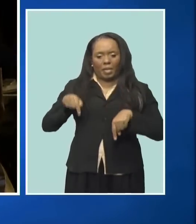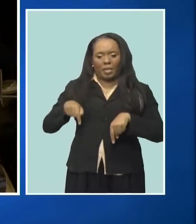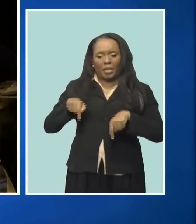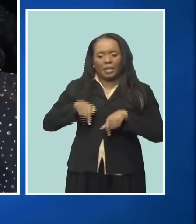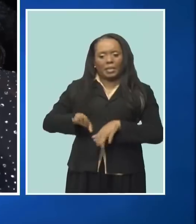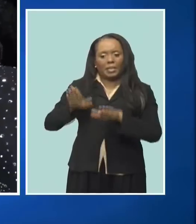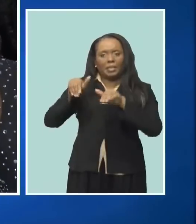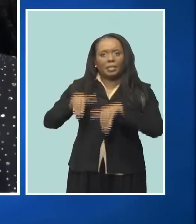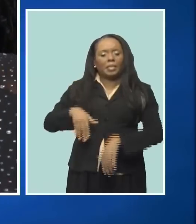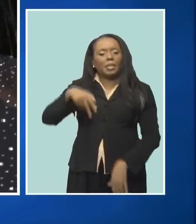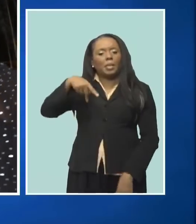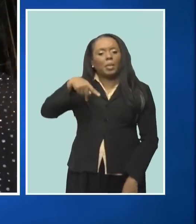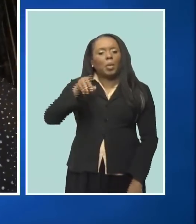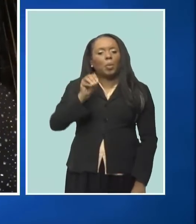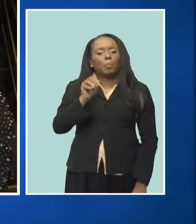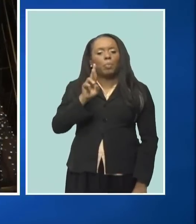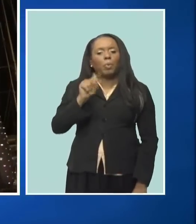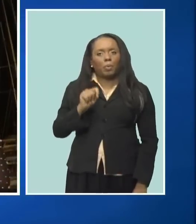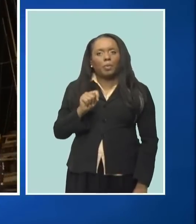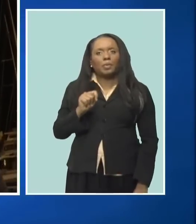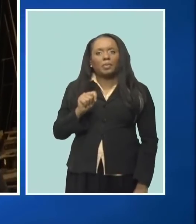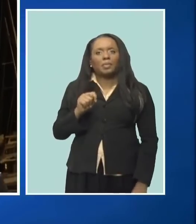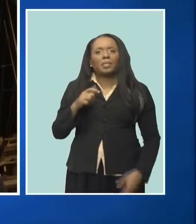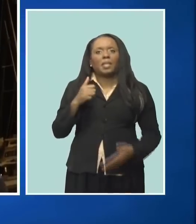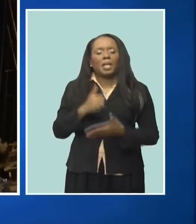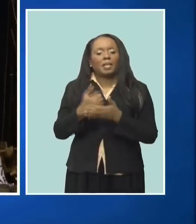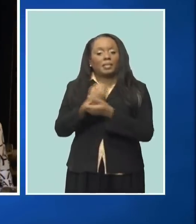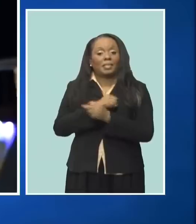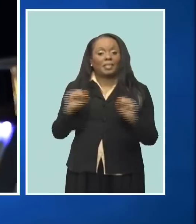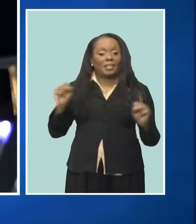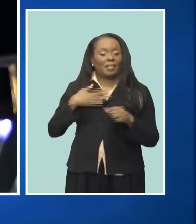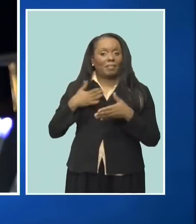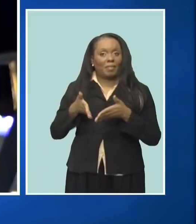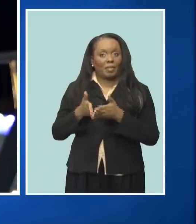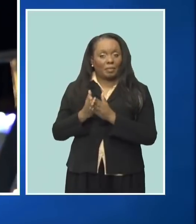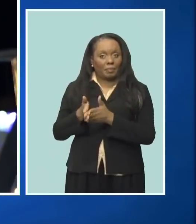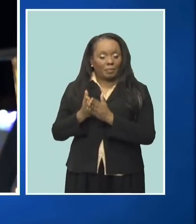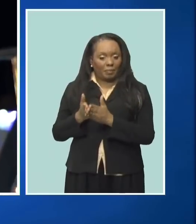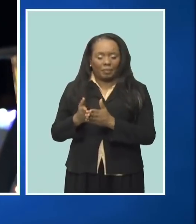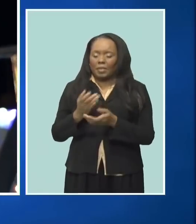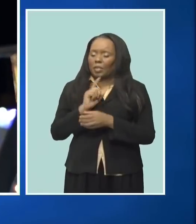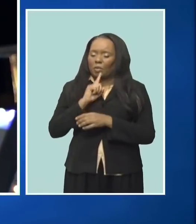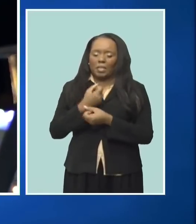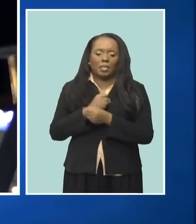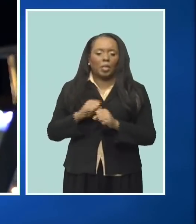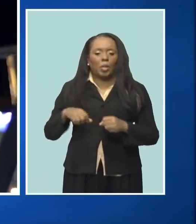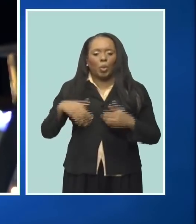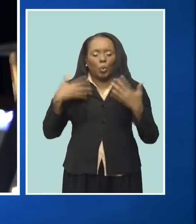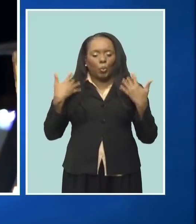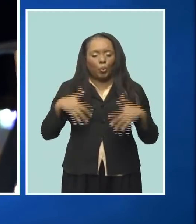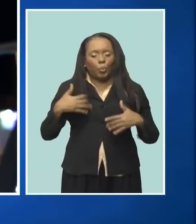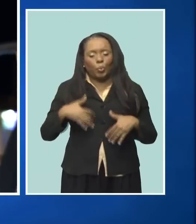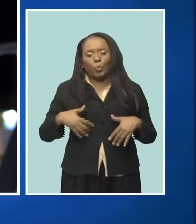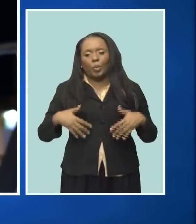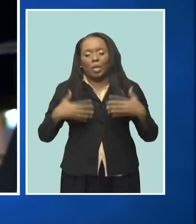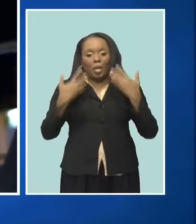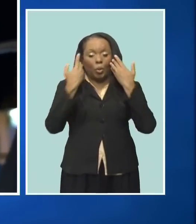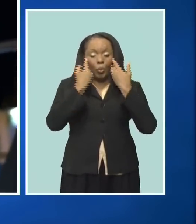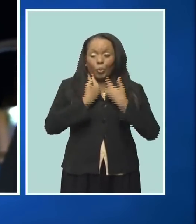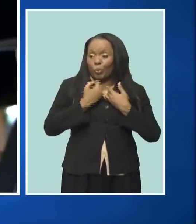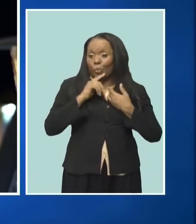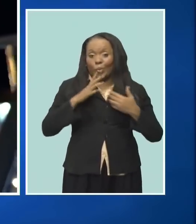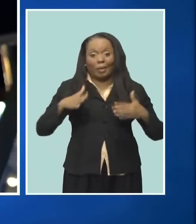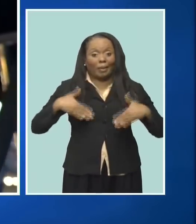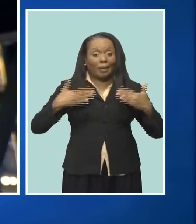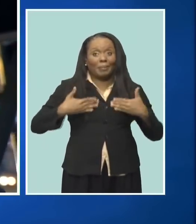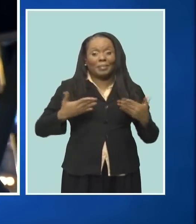management, who performed the rescue, and they saved us from sinking. And so I'm really happy to be here